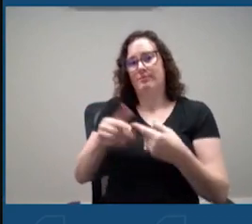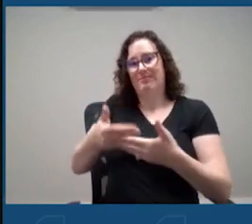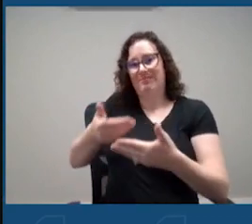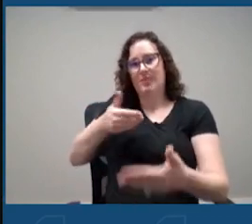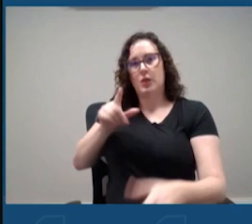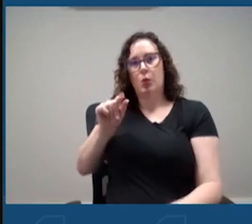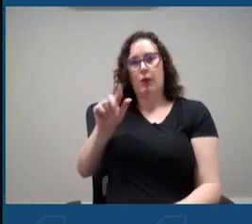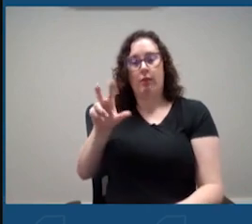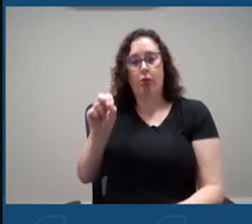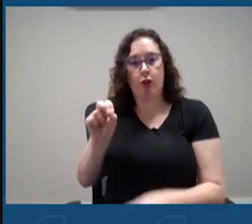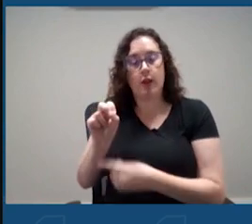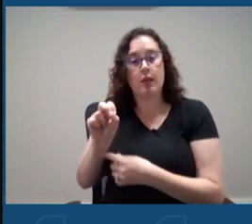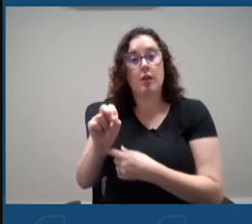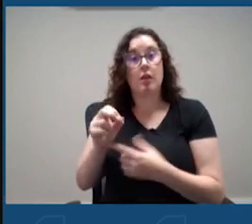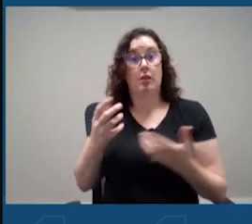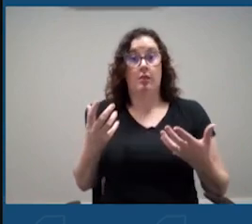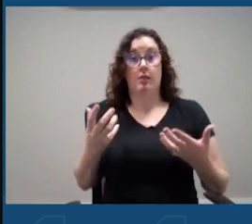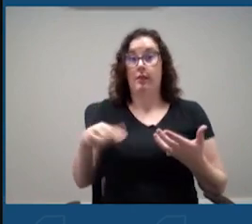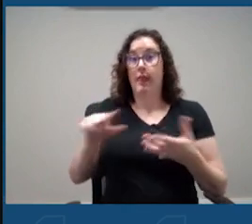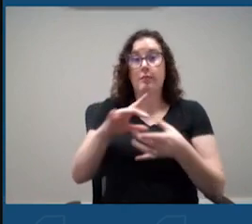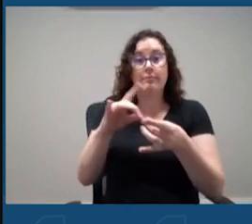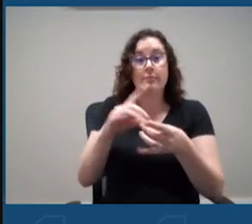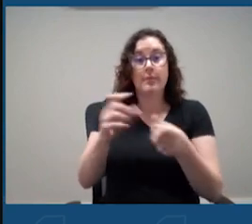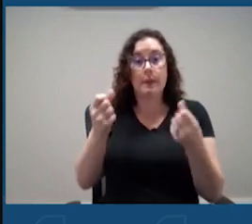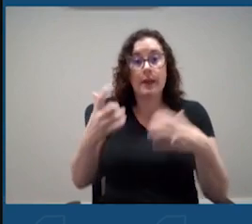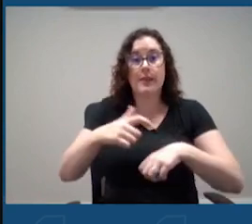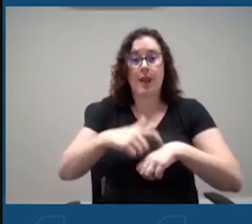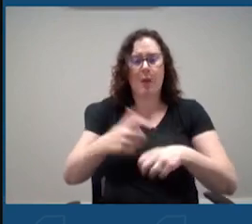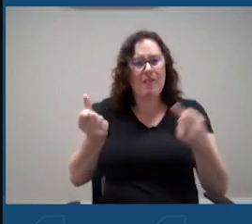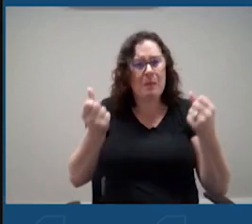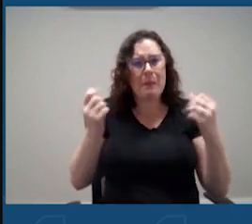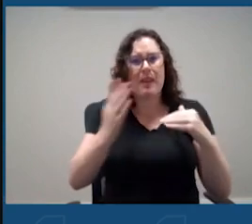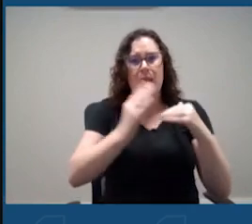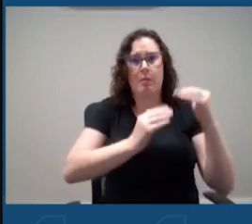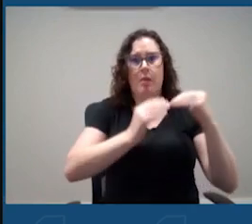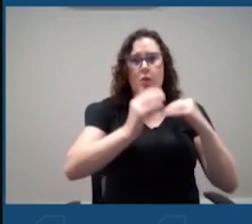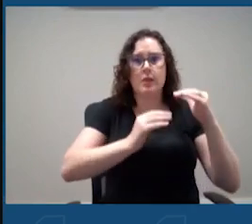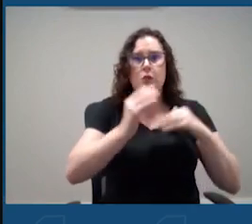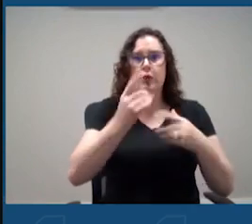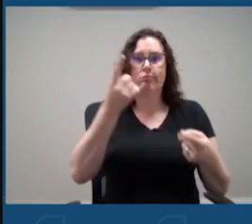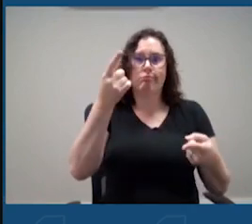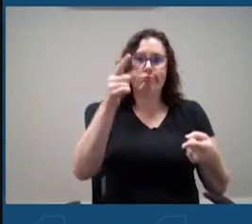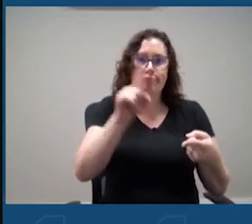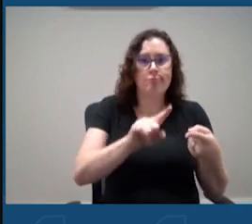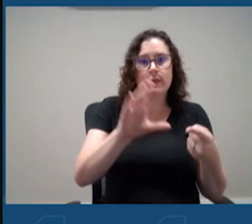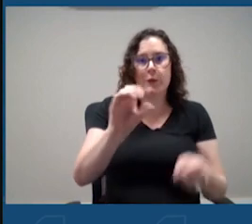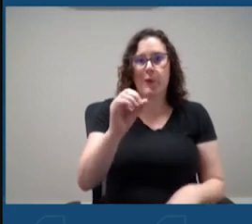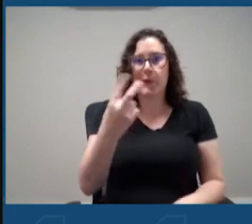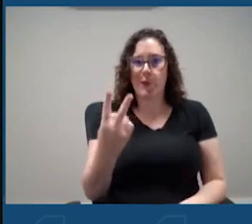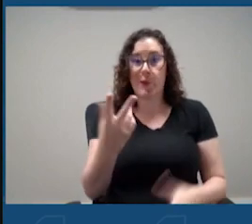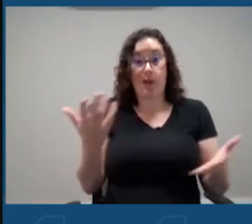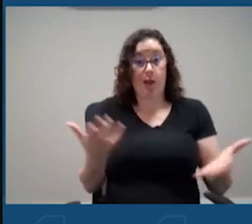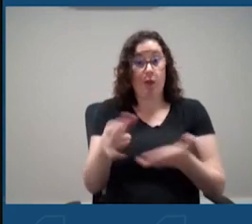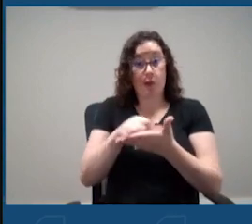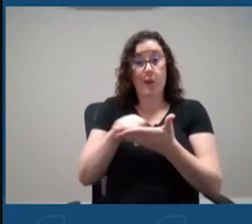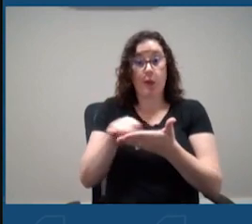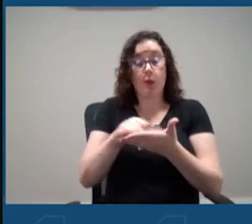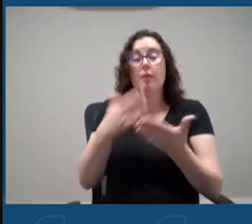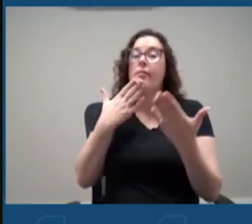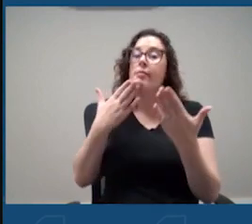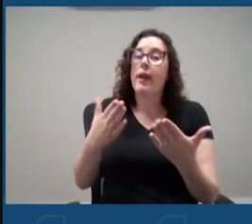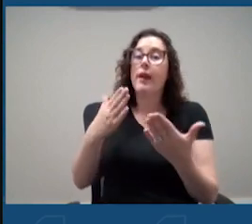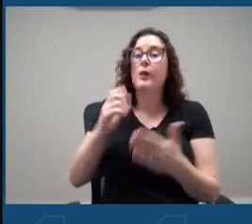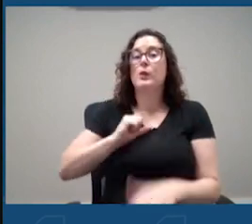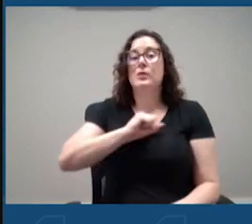we've got a lot of buildings to decarbonize in New York. And thank you to Senator